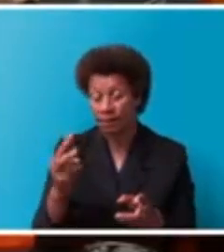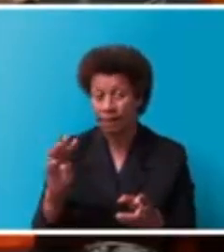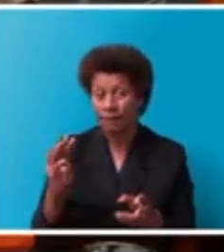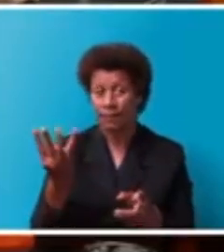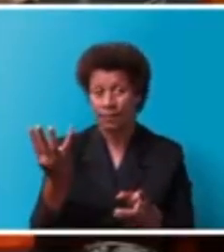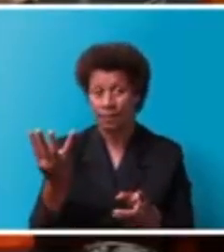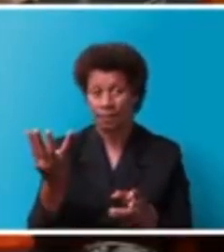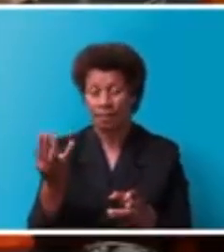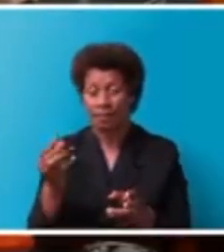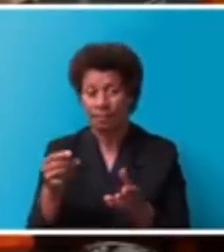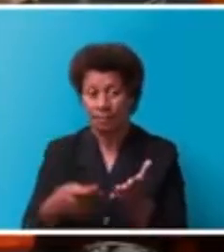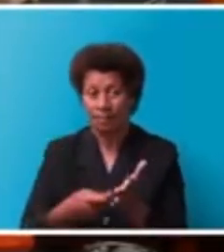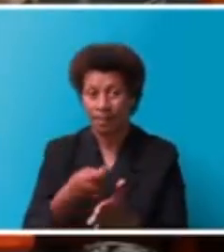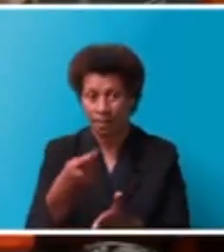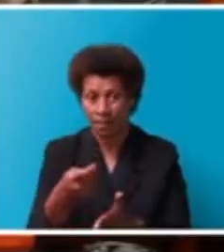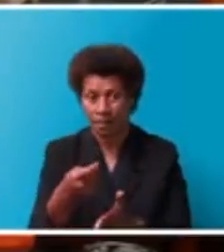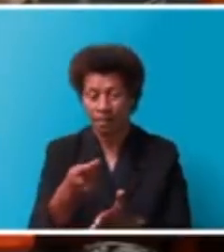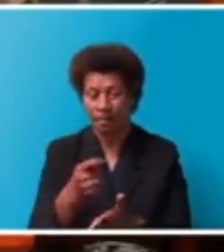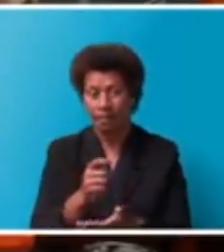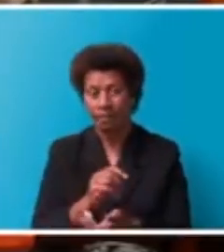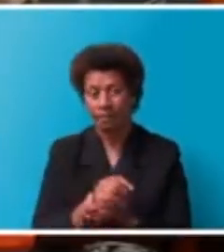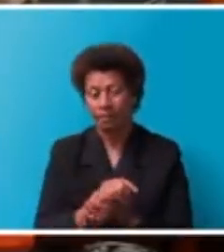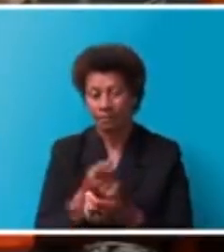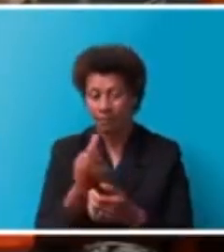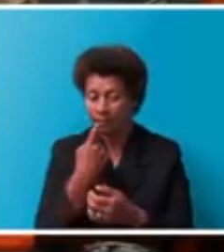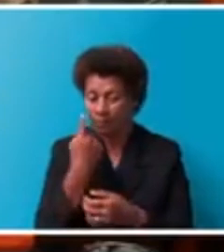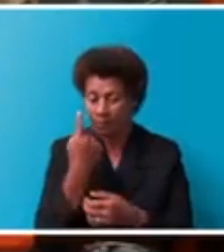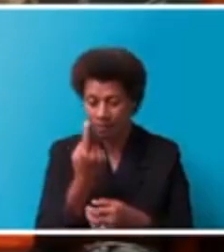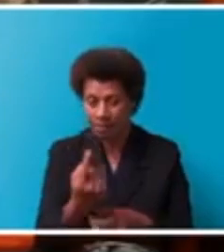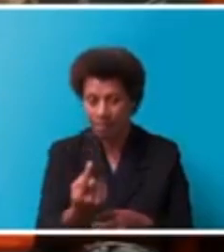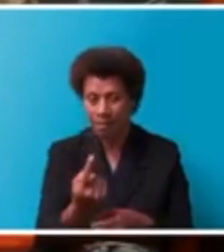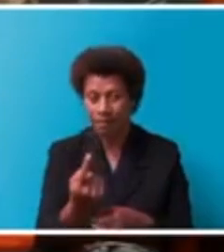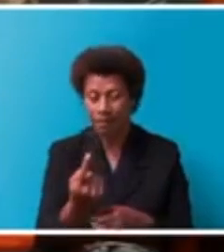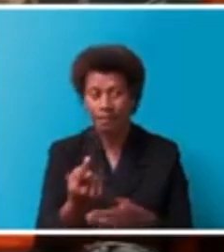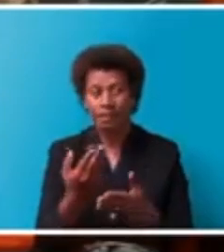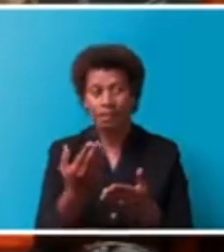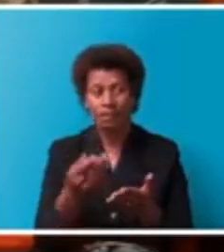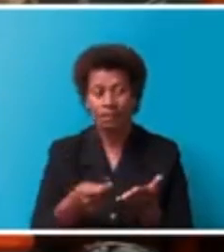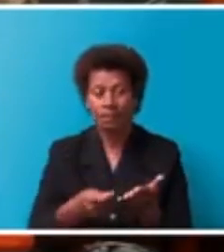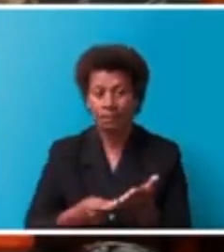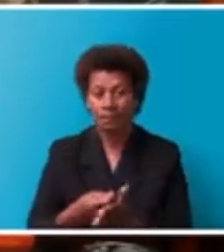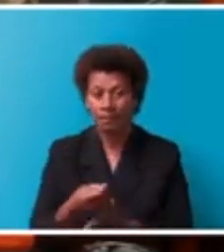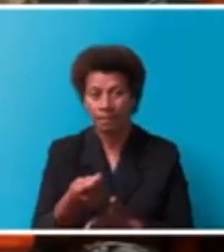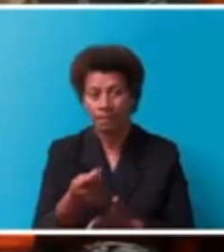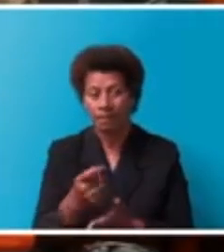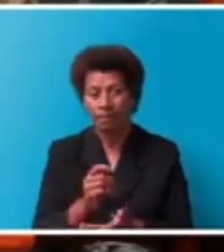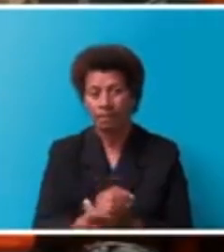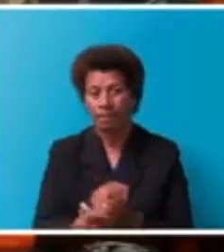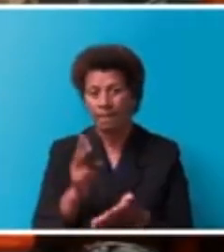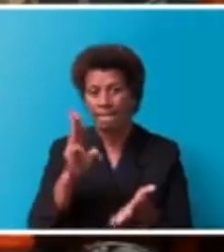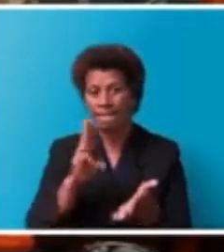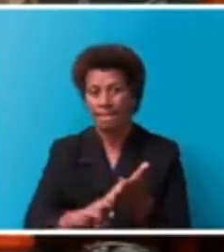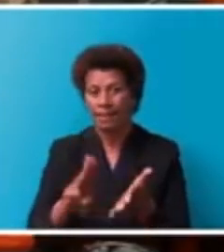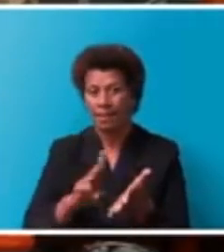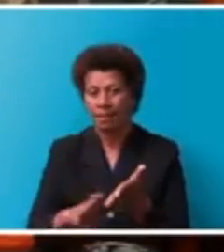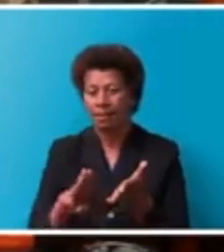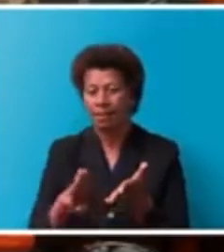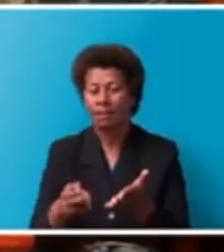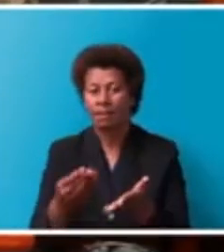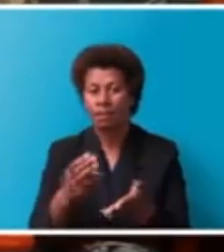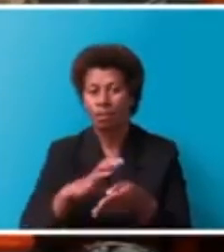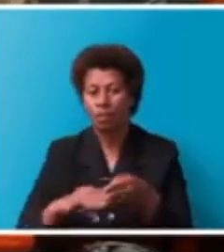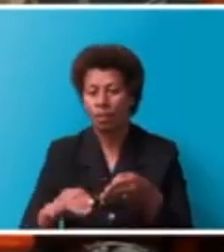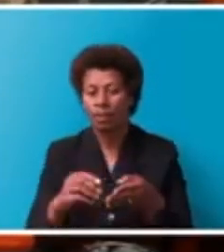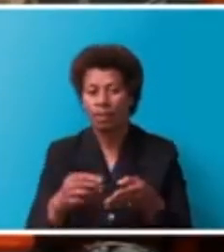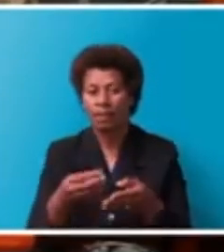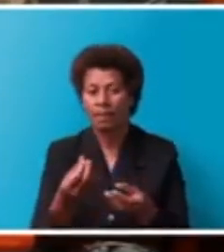it is envisaged and forecasted that the royalty payment will surpass the $1 million mark to the landowners. Mr.